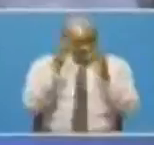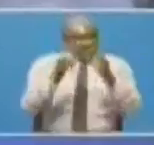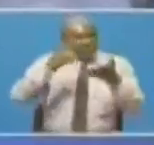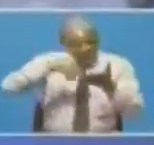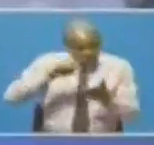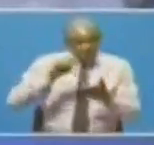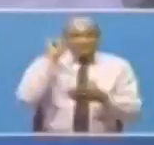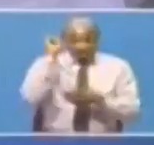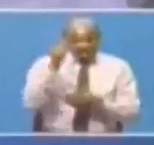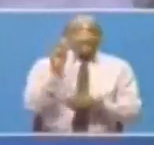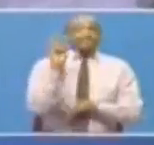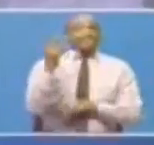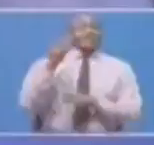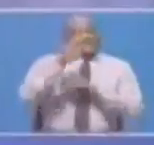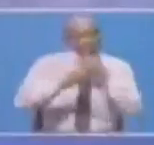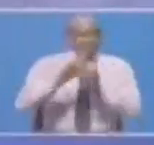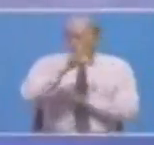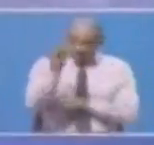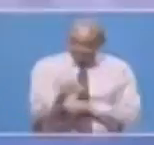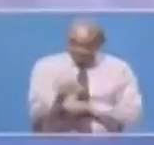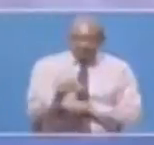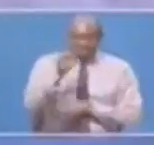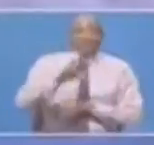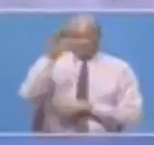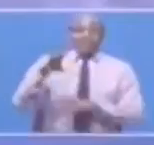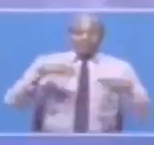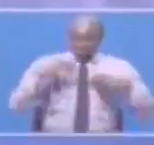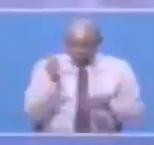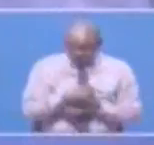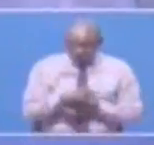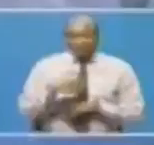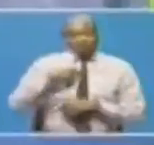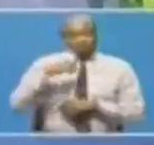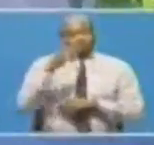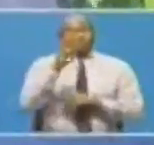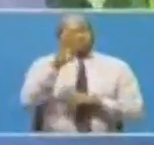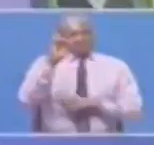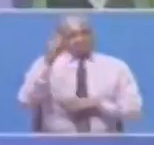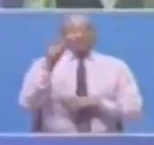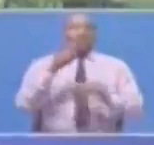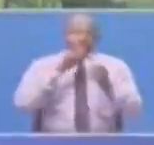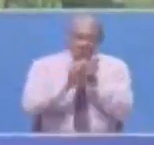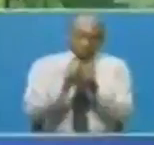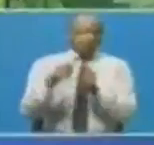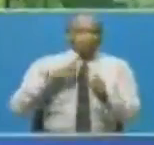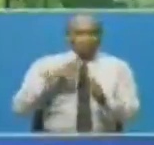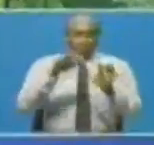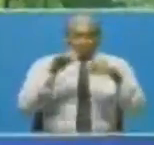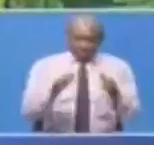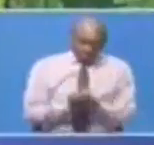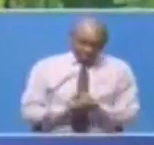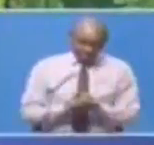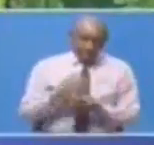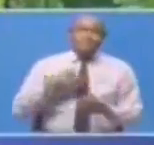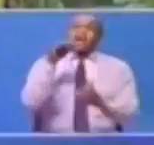will become the second country in Africa after South Africa to release BT maize for use by farmers. Naomba kwamba